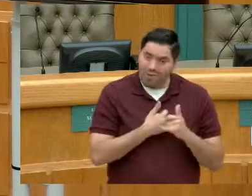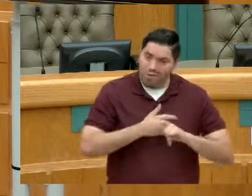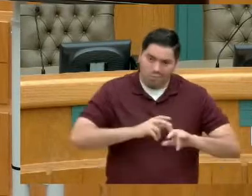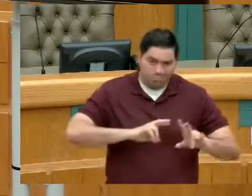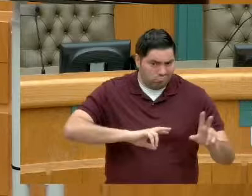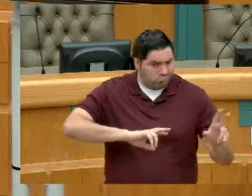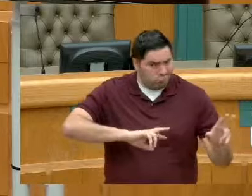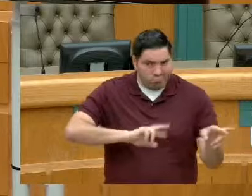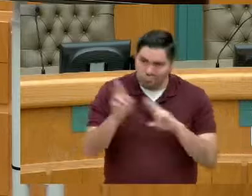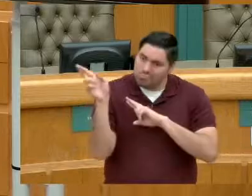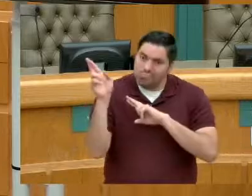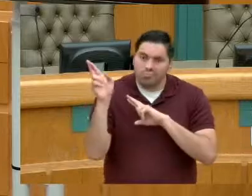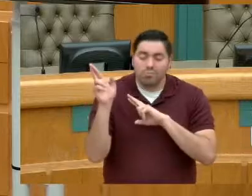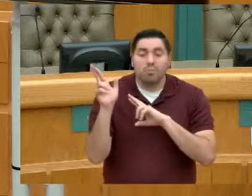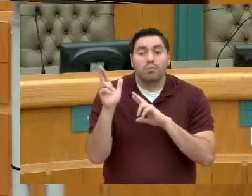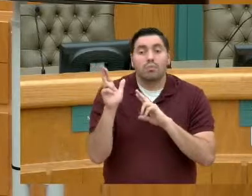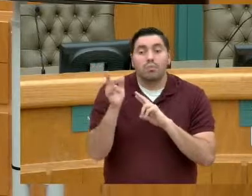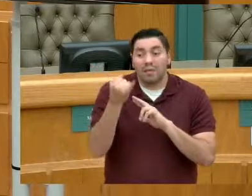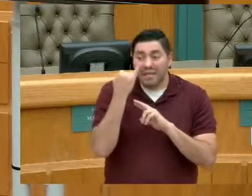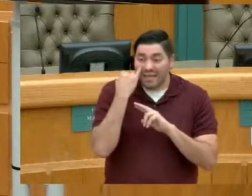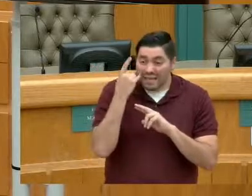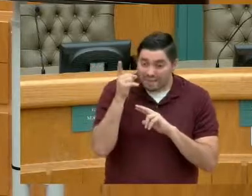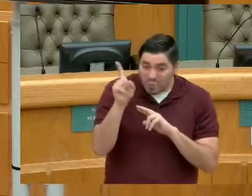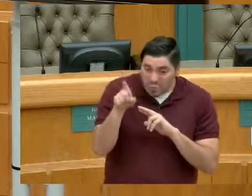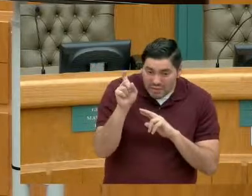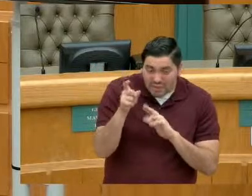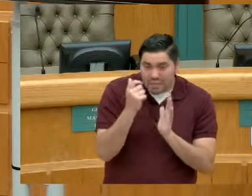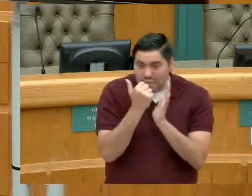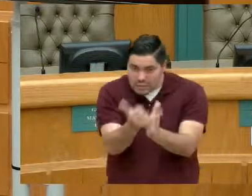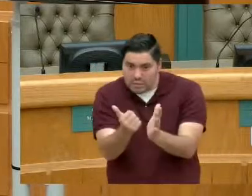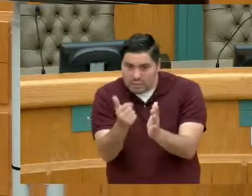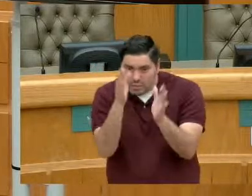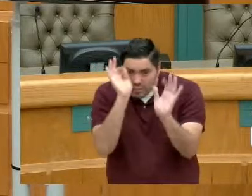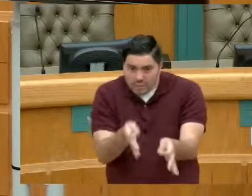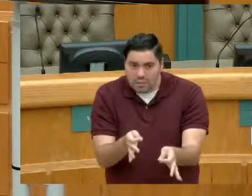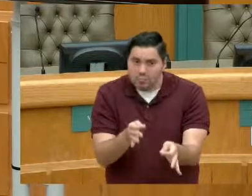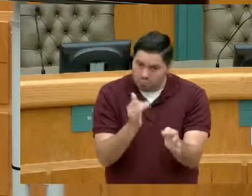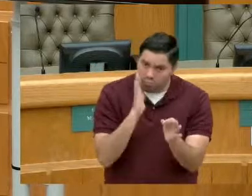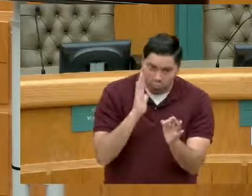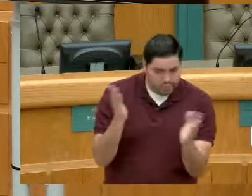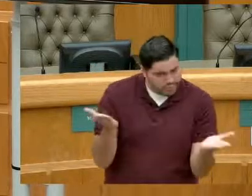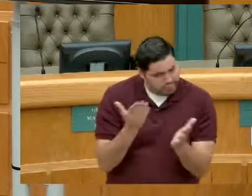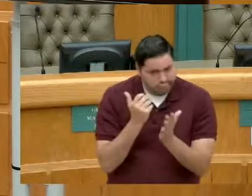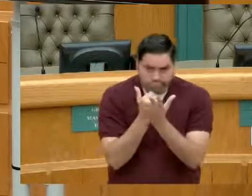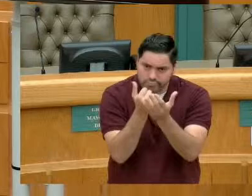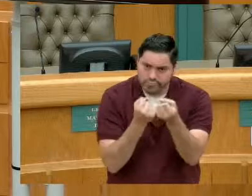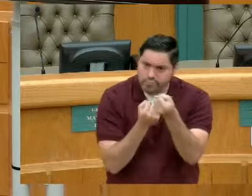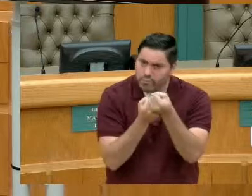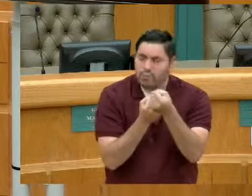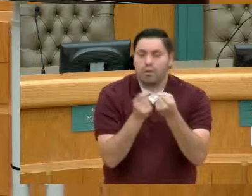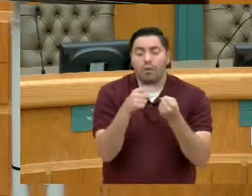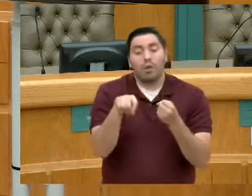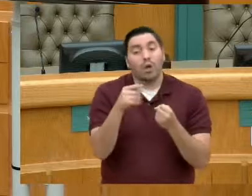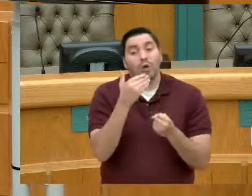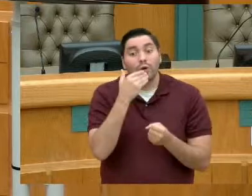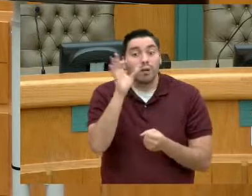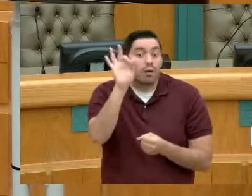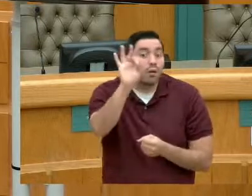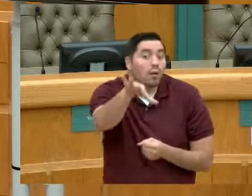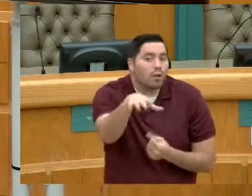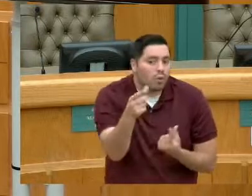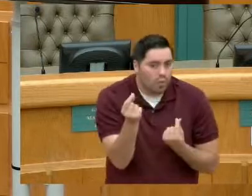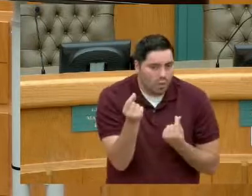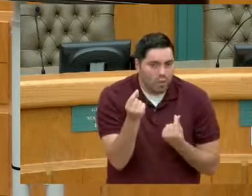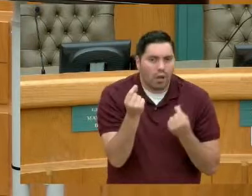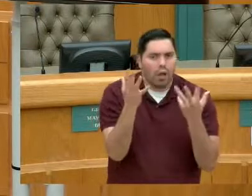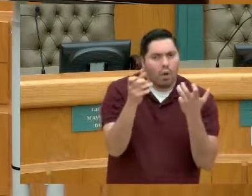any decisions that you need that's in the best interest of health and safety. So, here's a really good tip. I would like